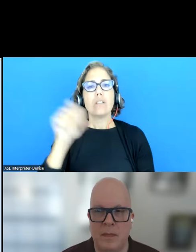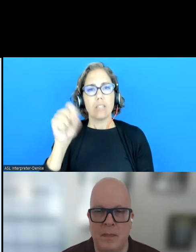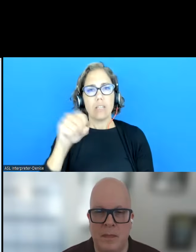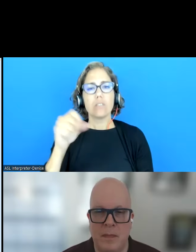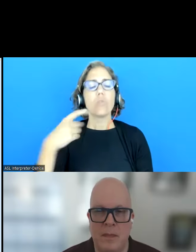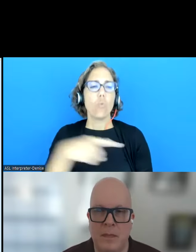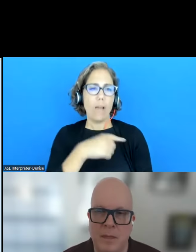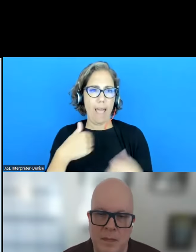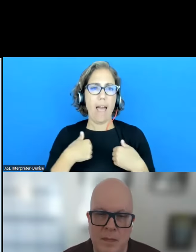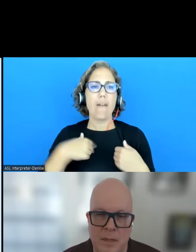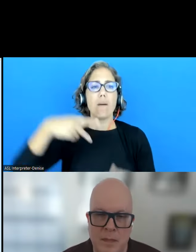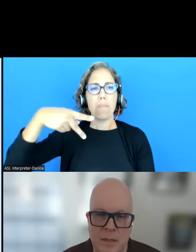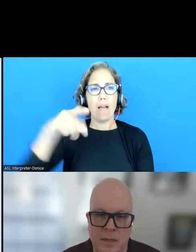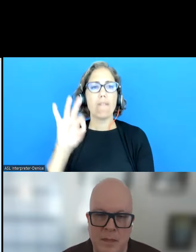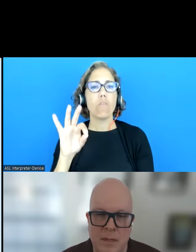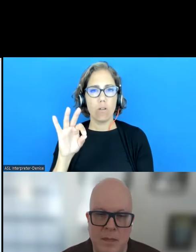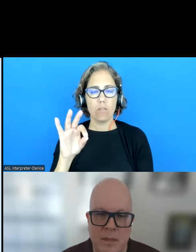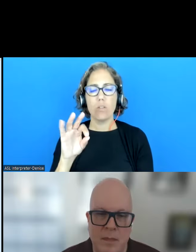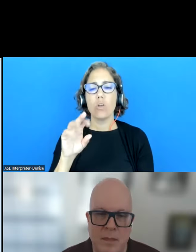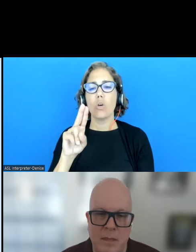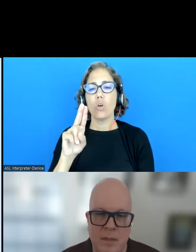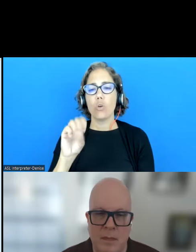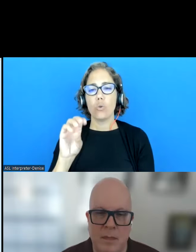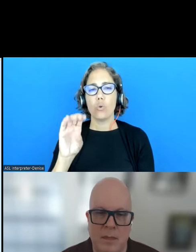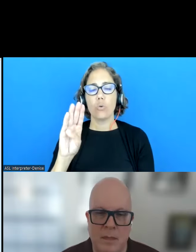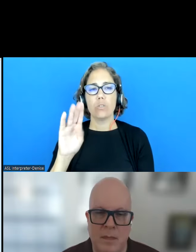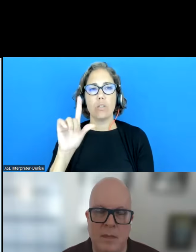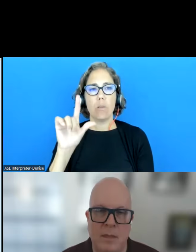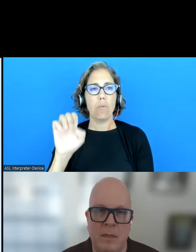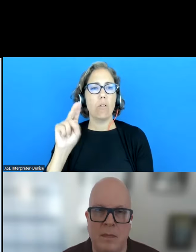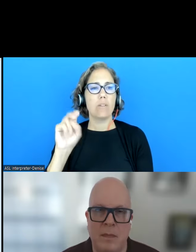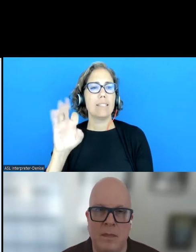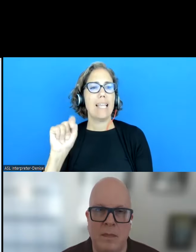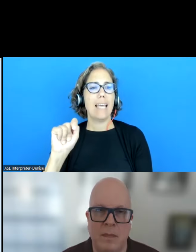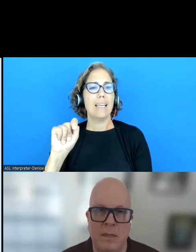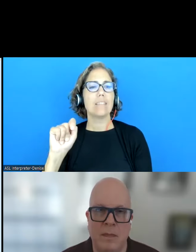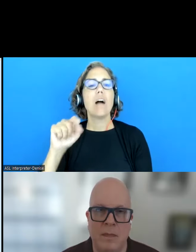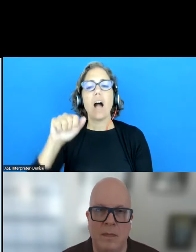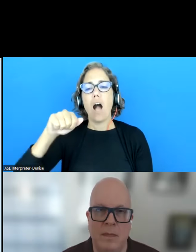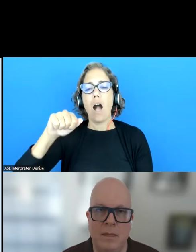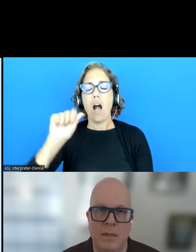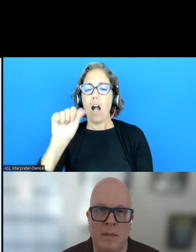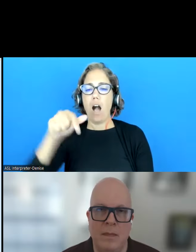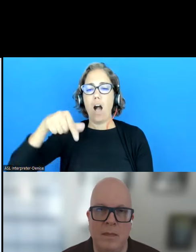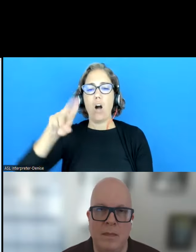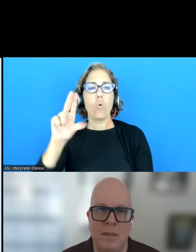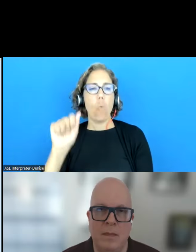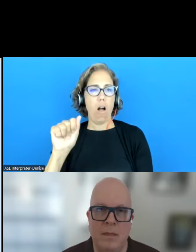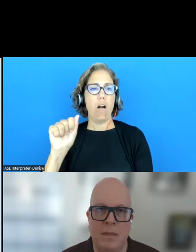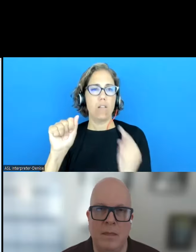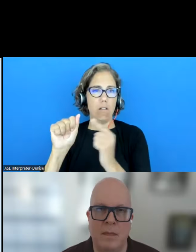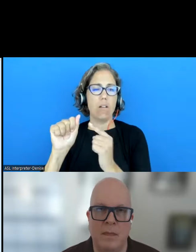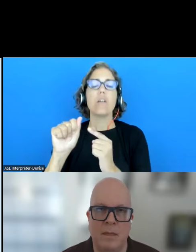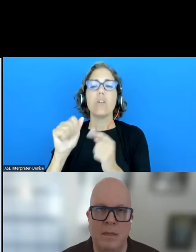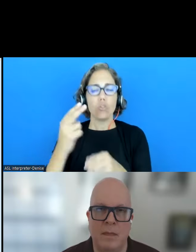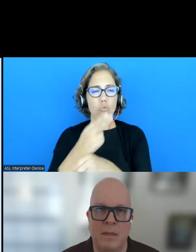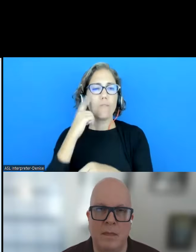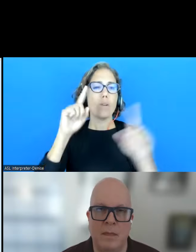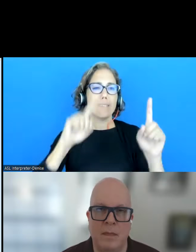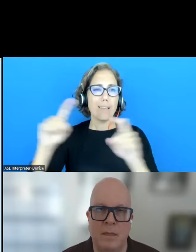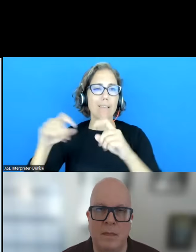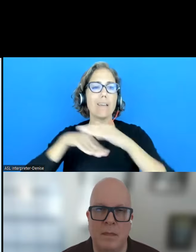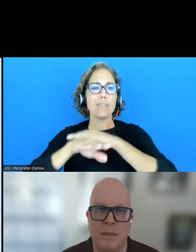platform that we built, which is called UsableNet Aqua, that is suitable for testing for accessibility. This also